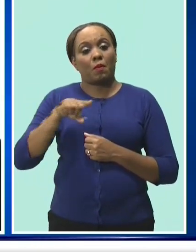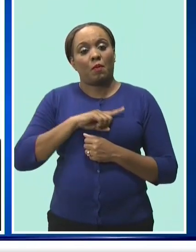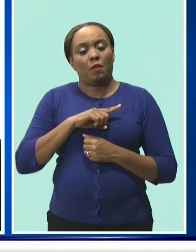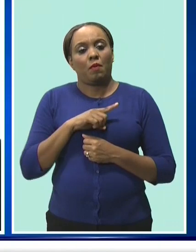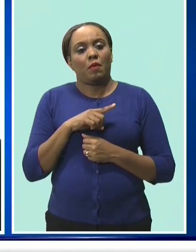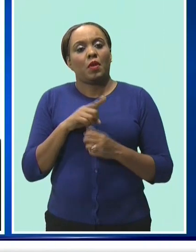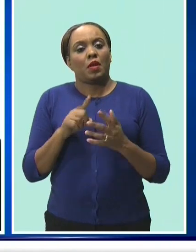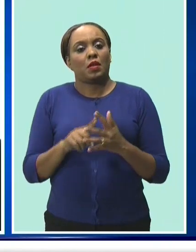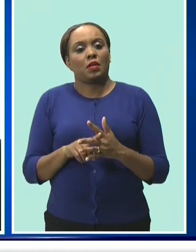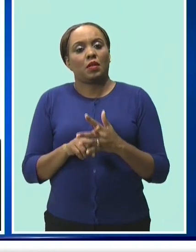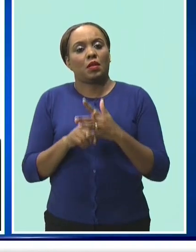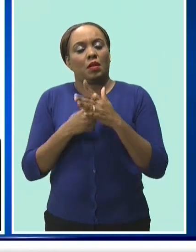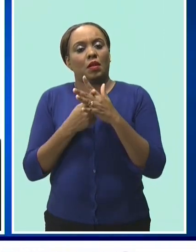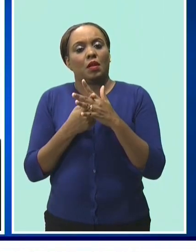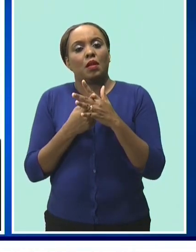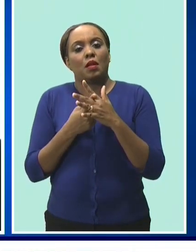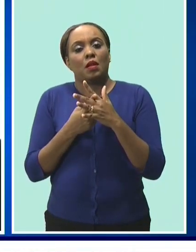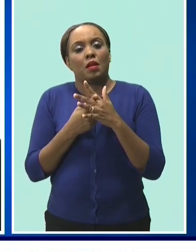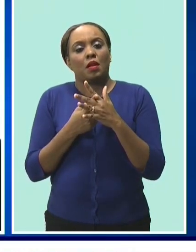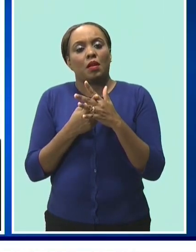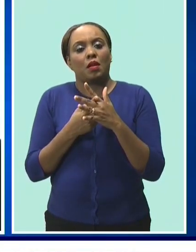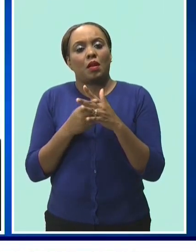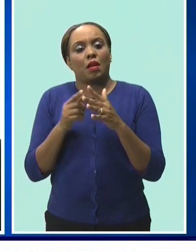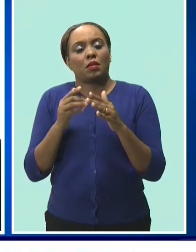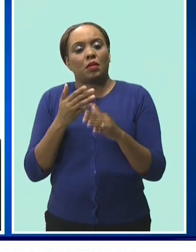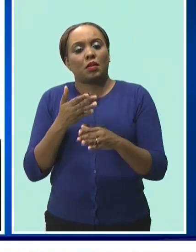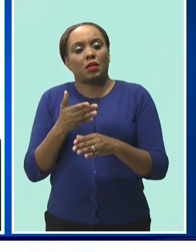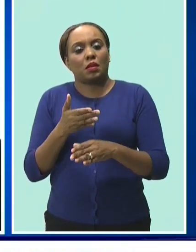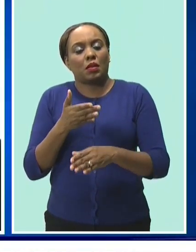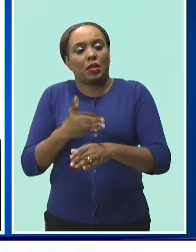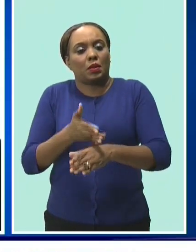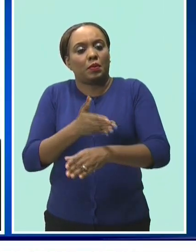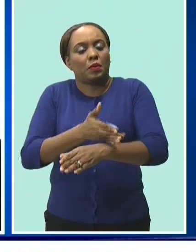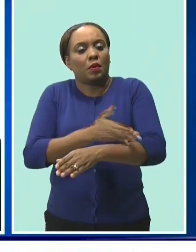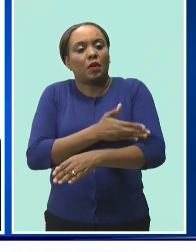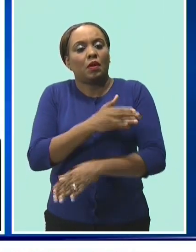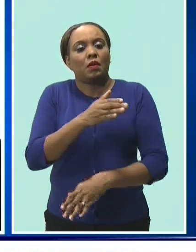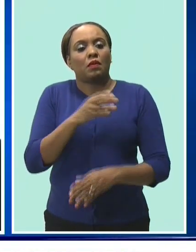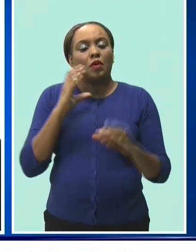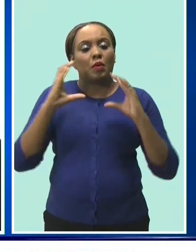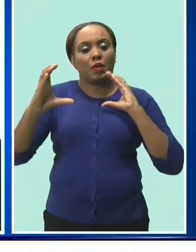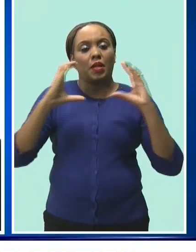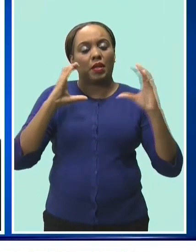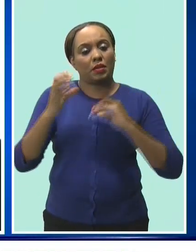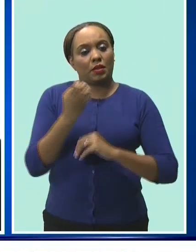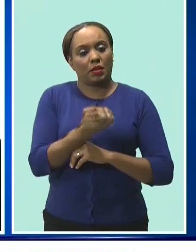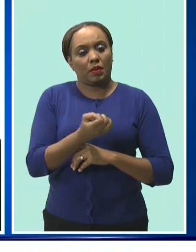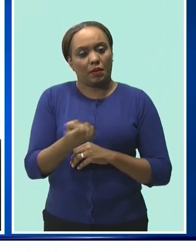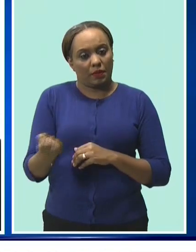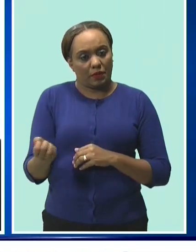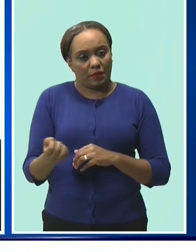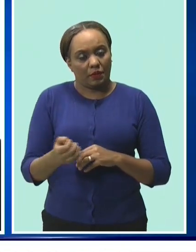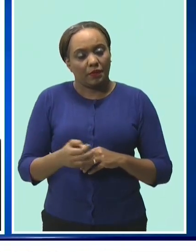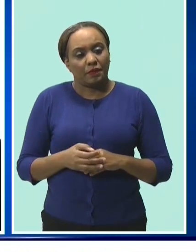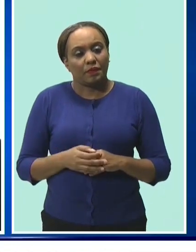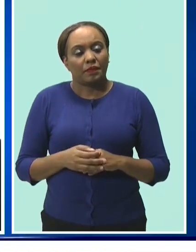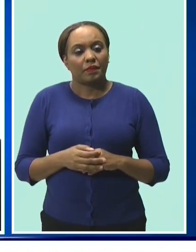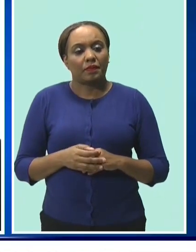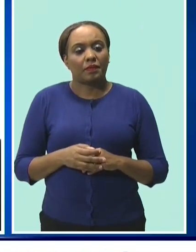of procuring upgraded telecommunications equipment, which comes out